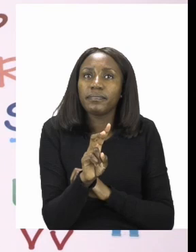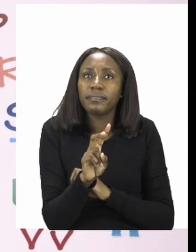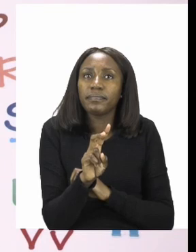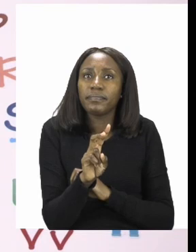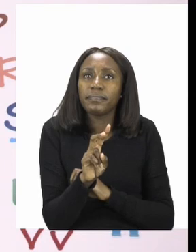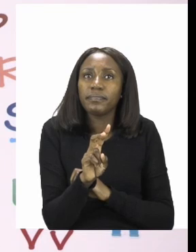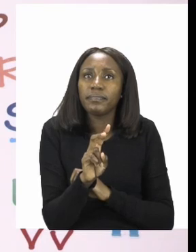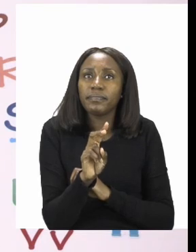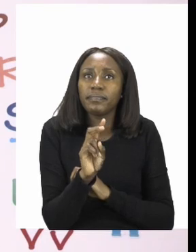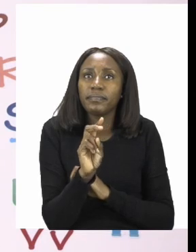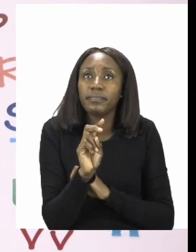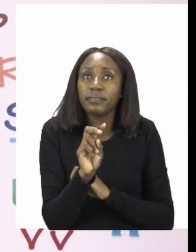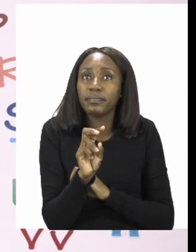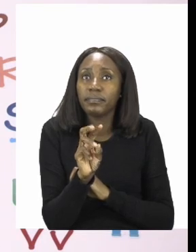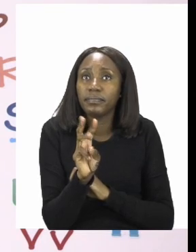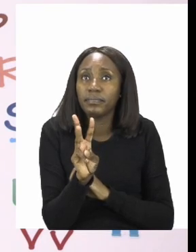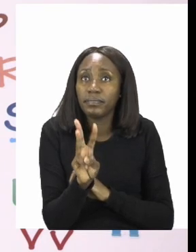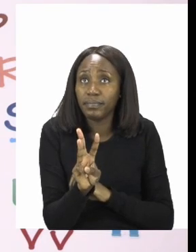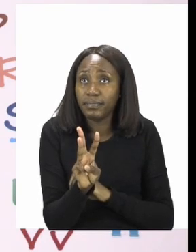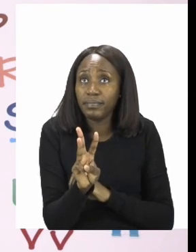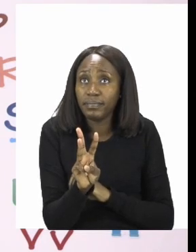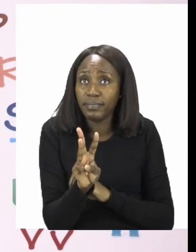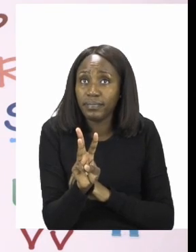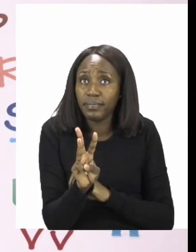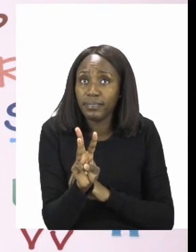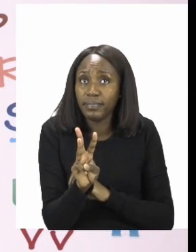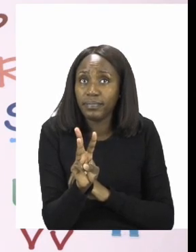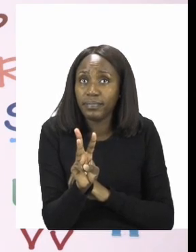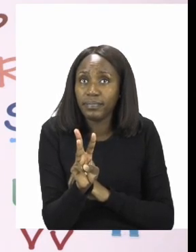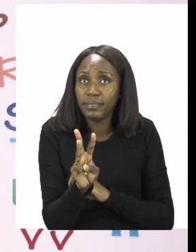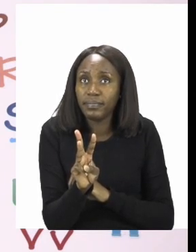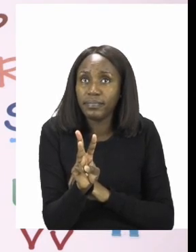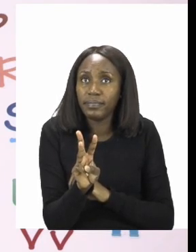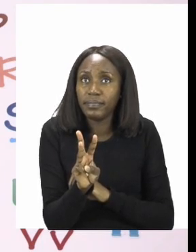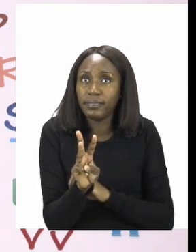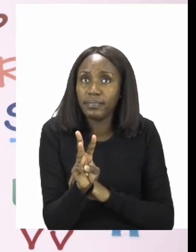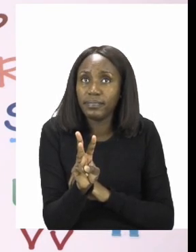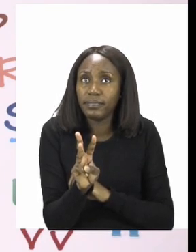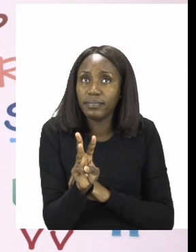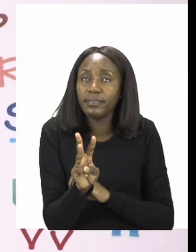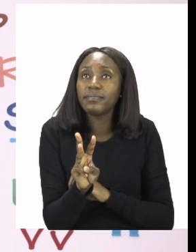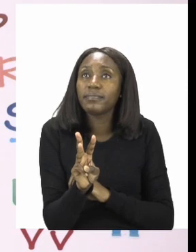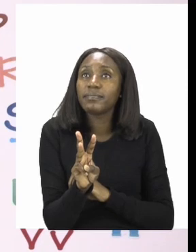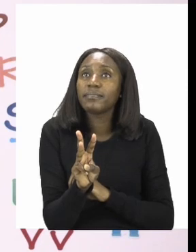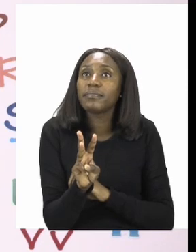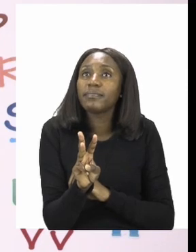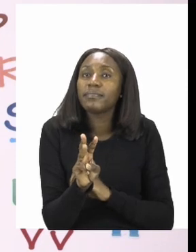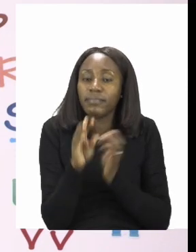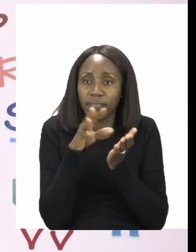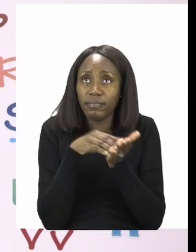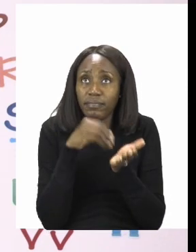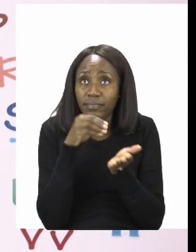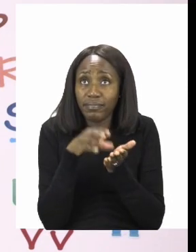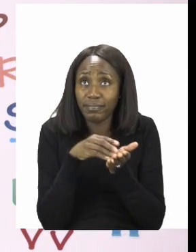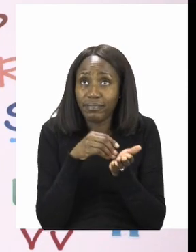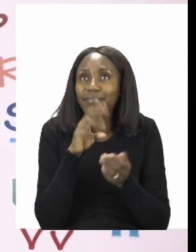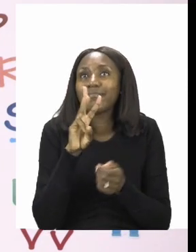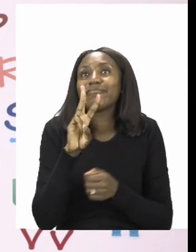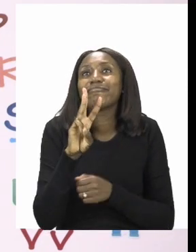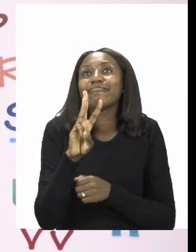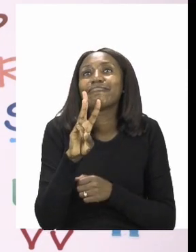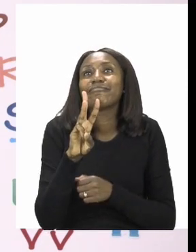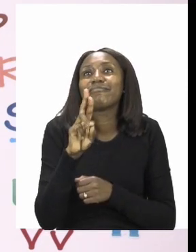Good job. And 3. So her change would be